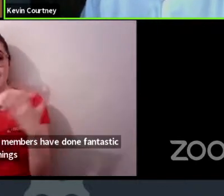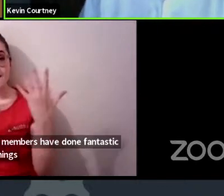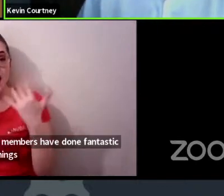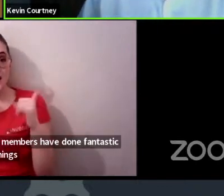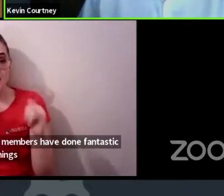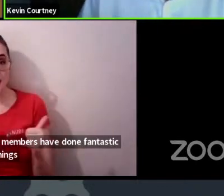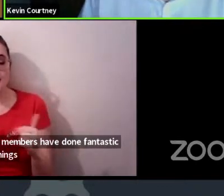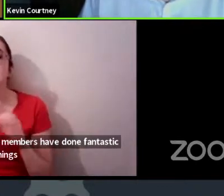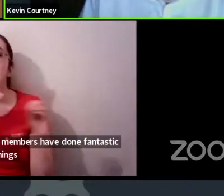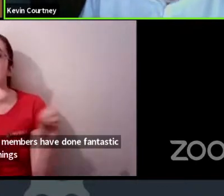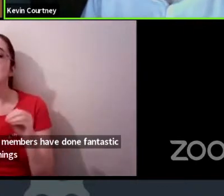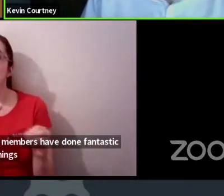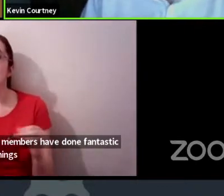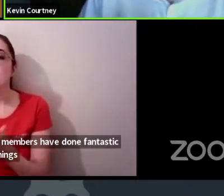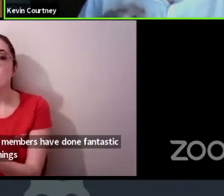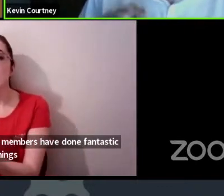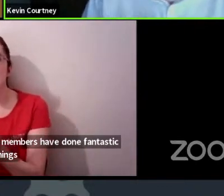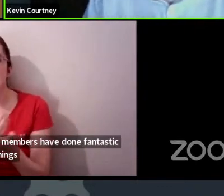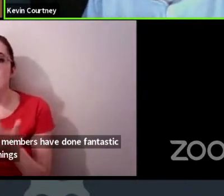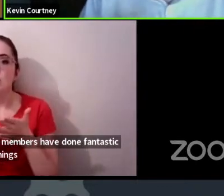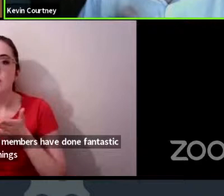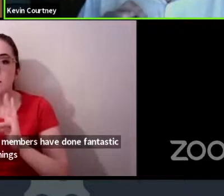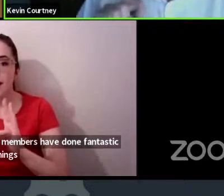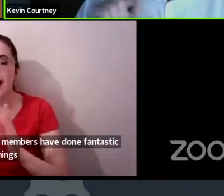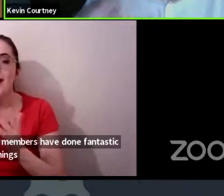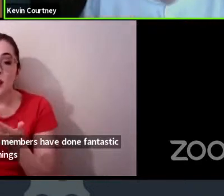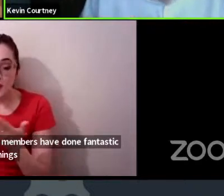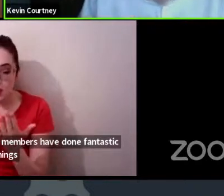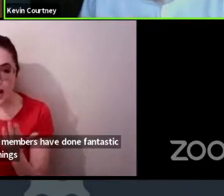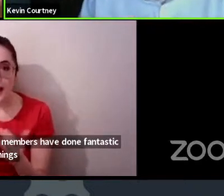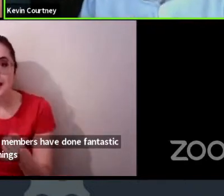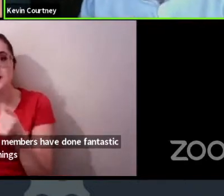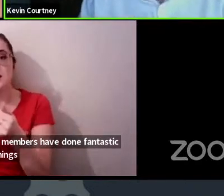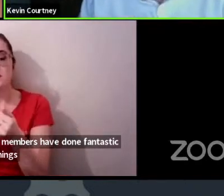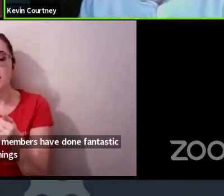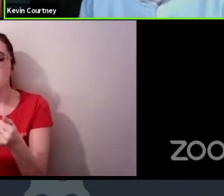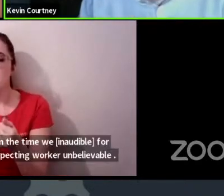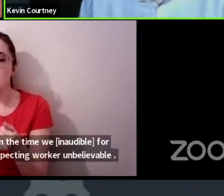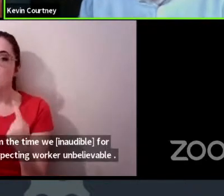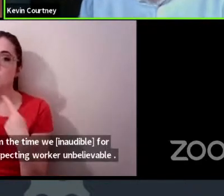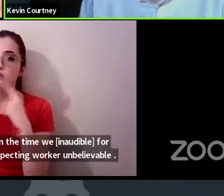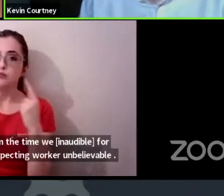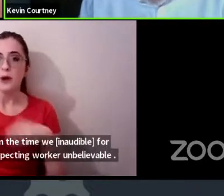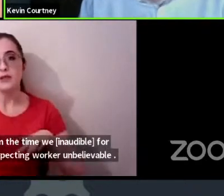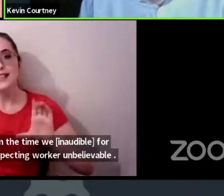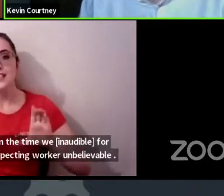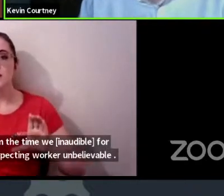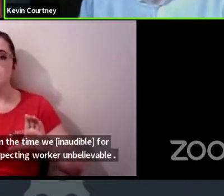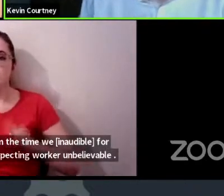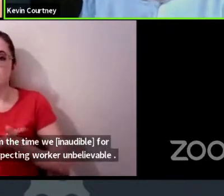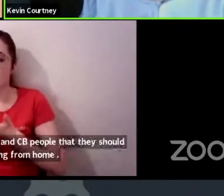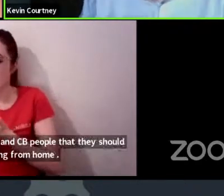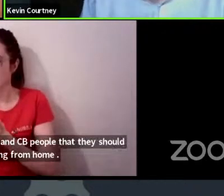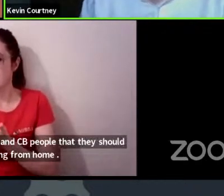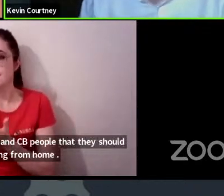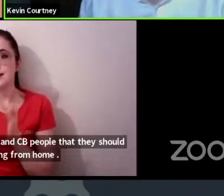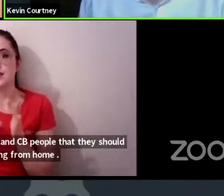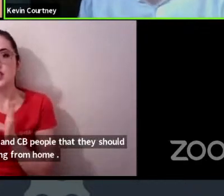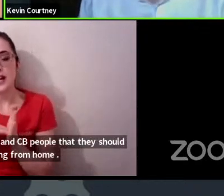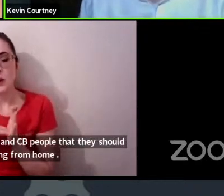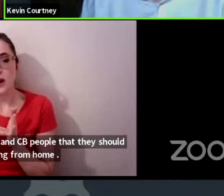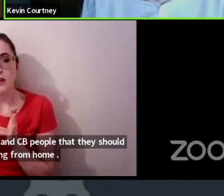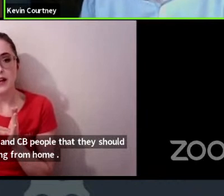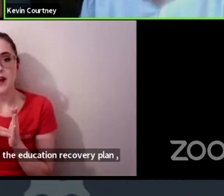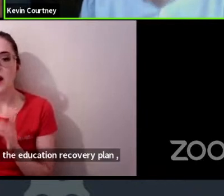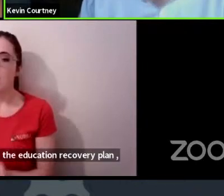recovery plan, the checklist in September, the call that we made around Section 44 advice in January, which